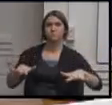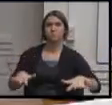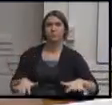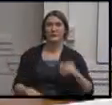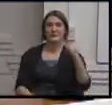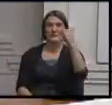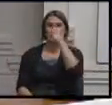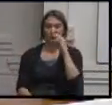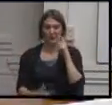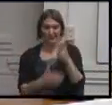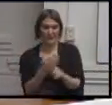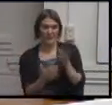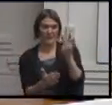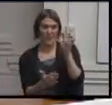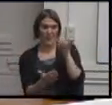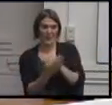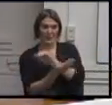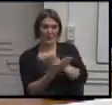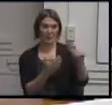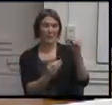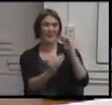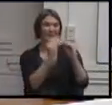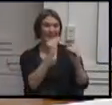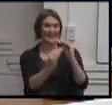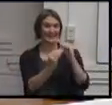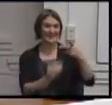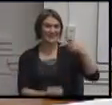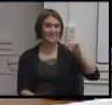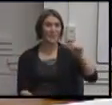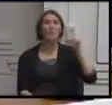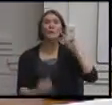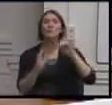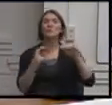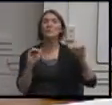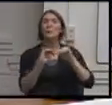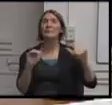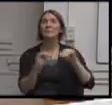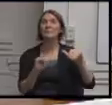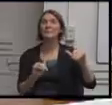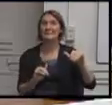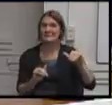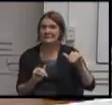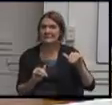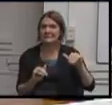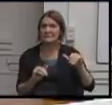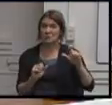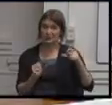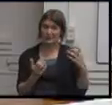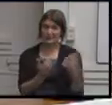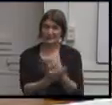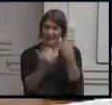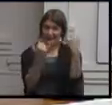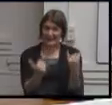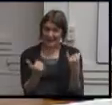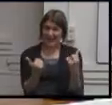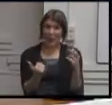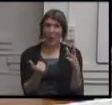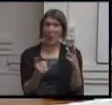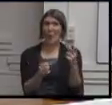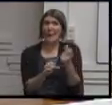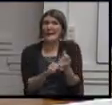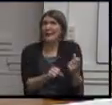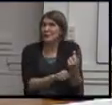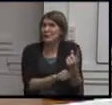take $400,000 and change to fix the pool. And the question is whether we're going to tend to it now or later,